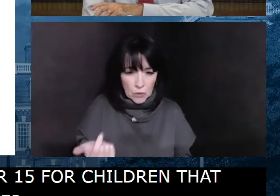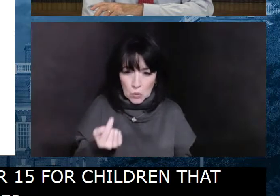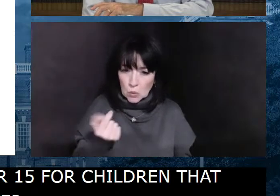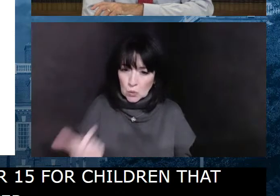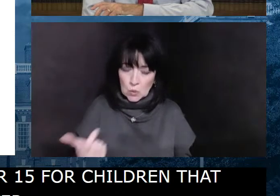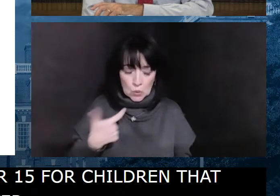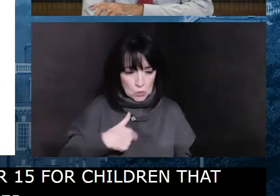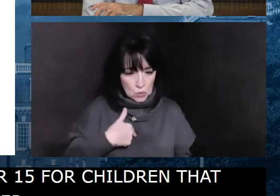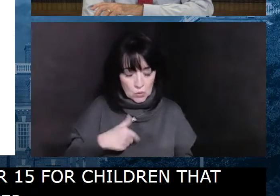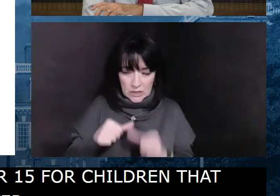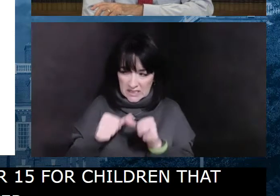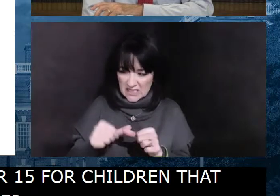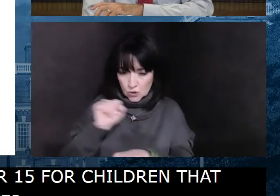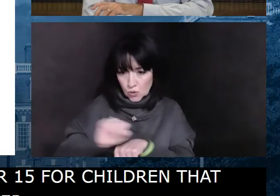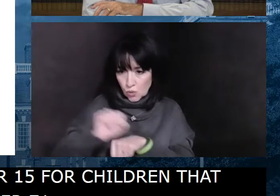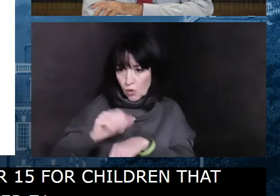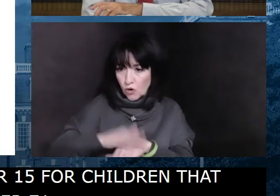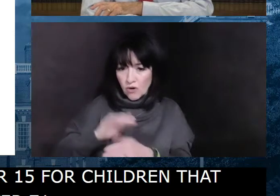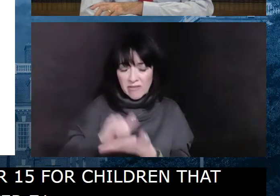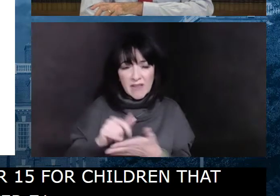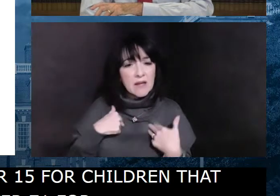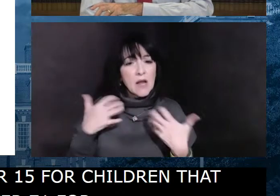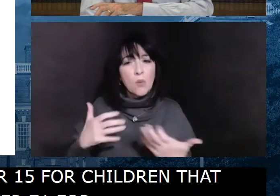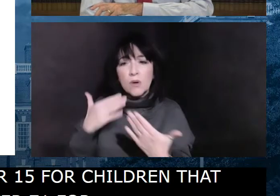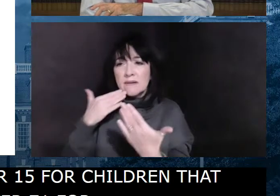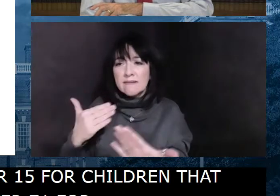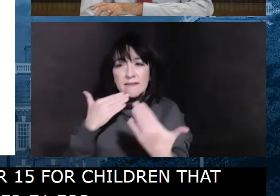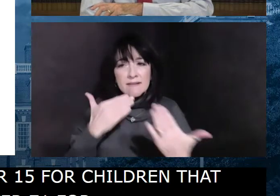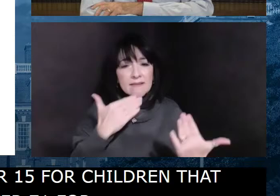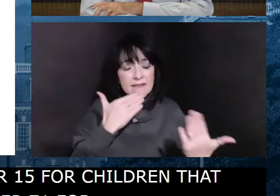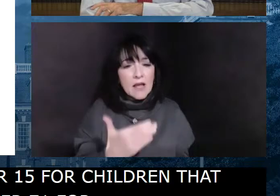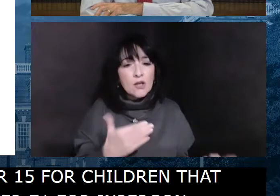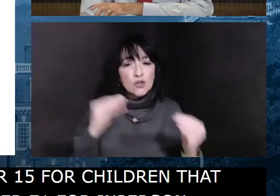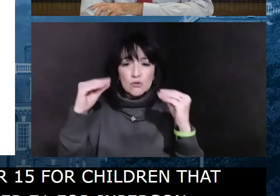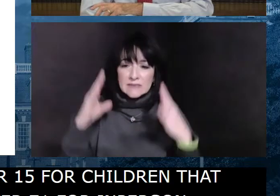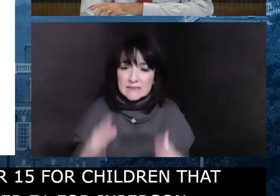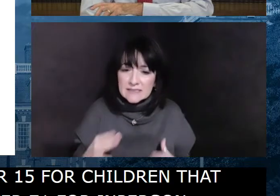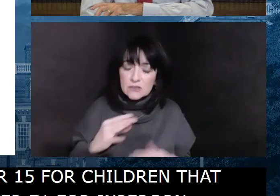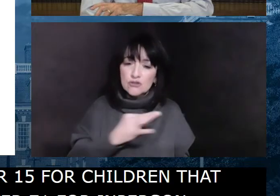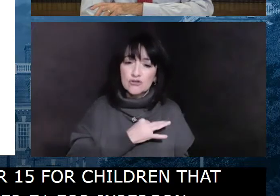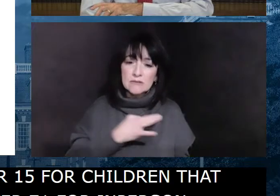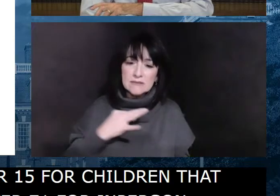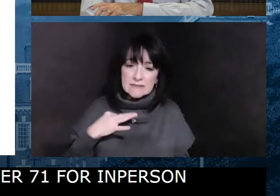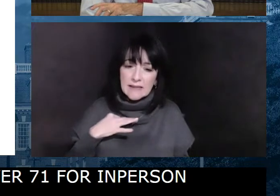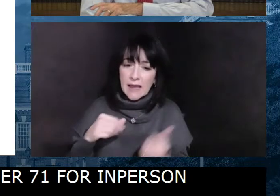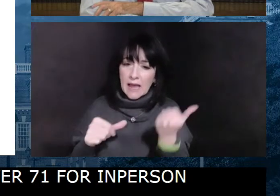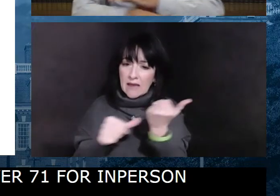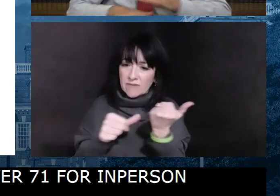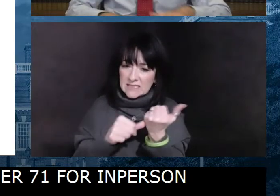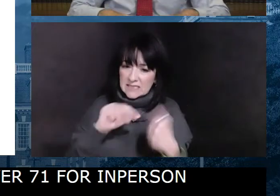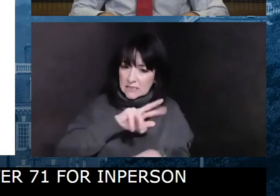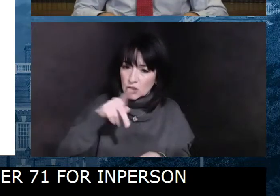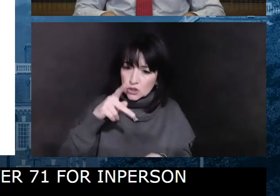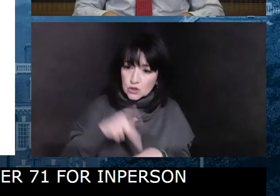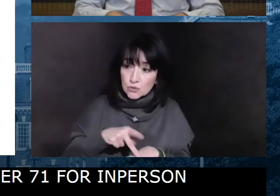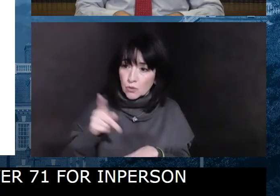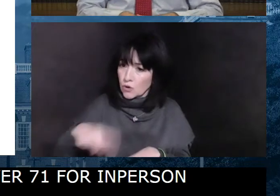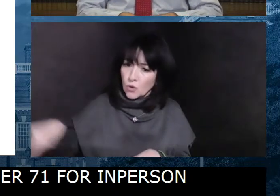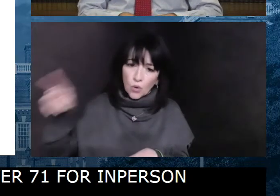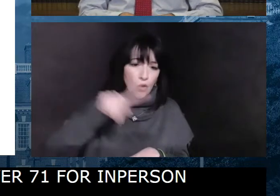the teachers and staff and superintendents and principals and assistant principals for really leaning into that. We